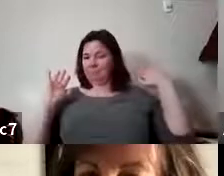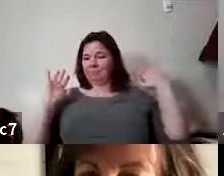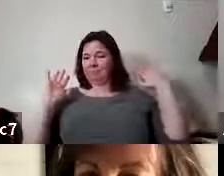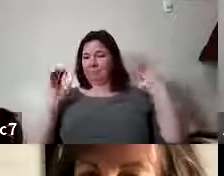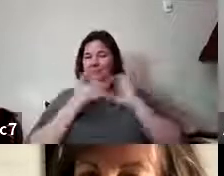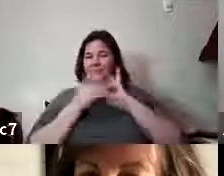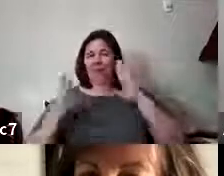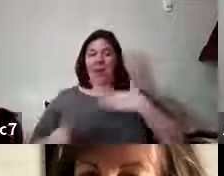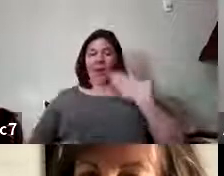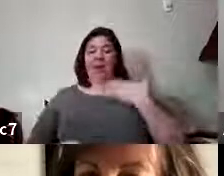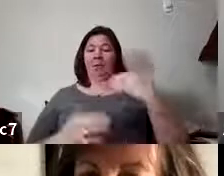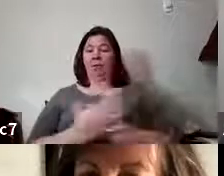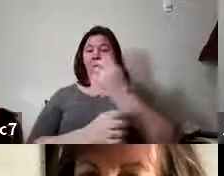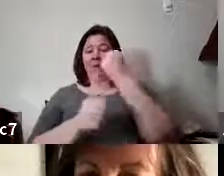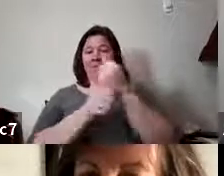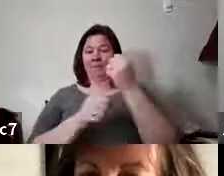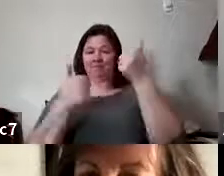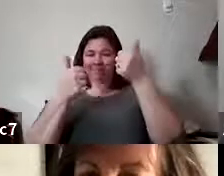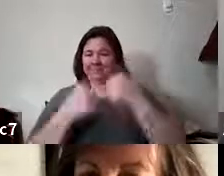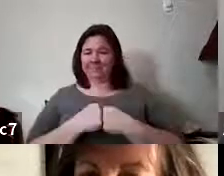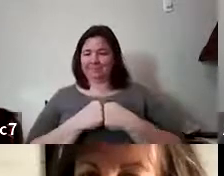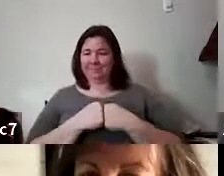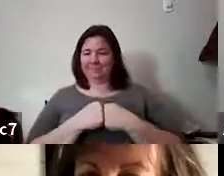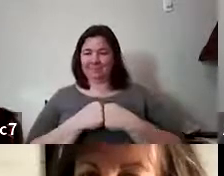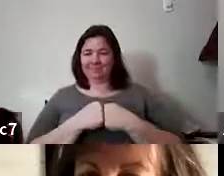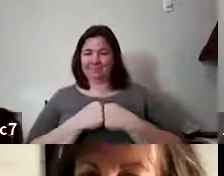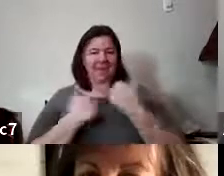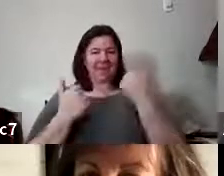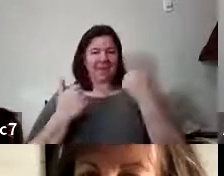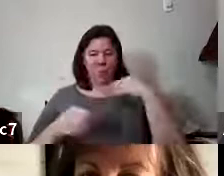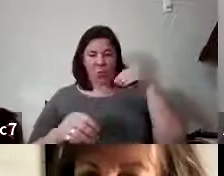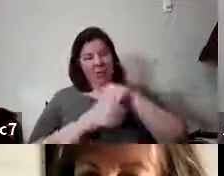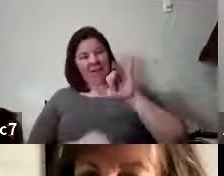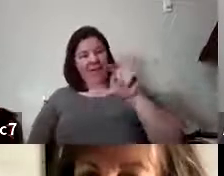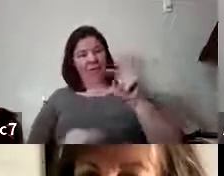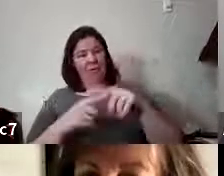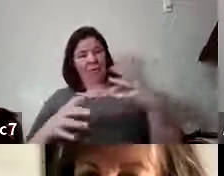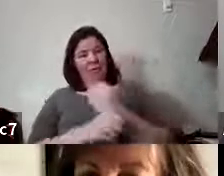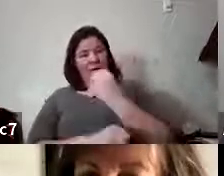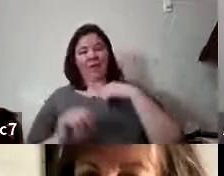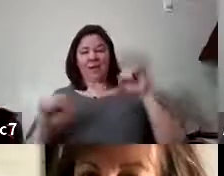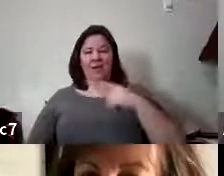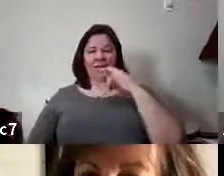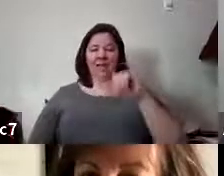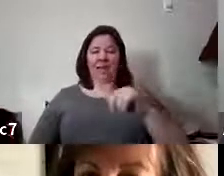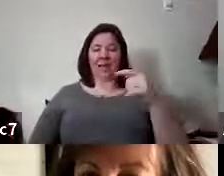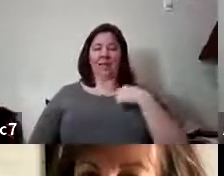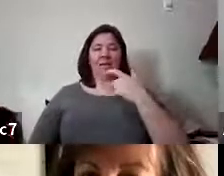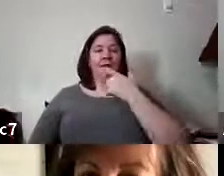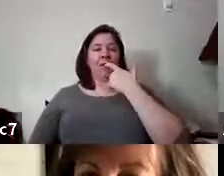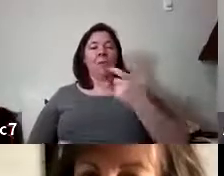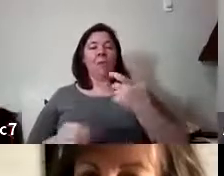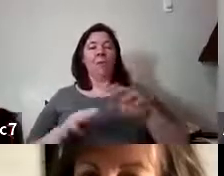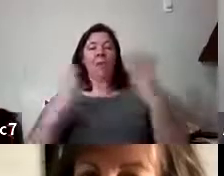Oh, Happy New Year. Yes, Happy New Year. We're in it to win it. I think we can all say that. Unmute yourselves and say